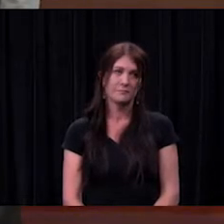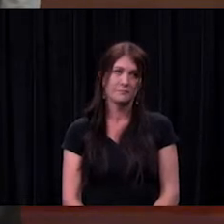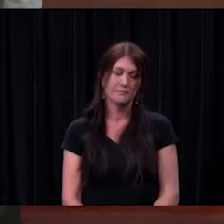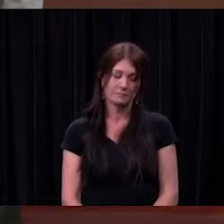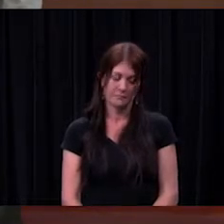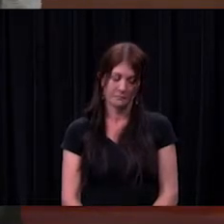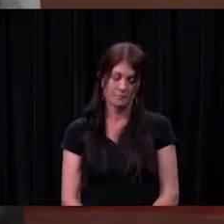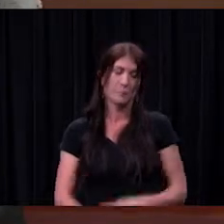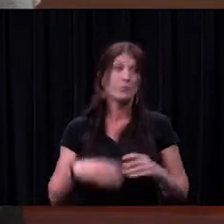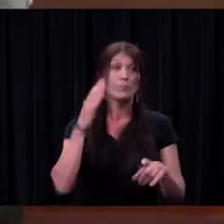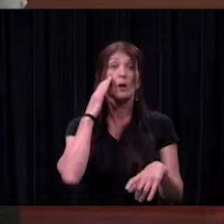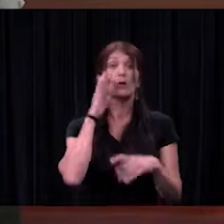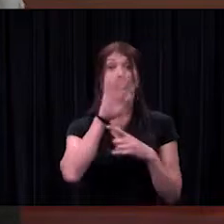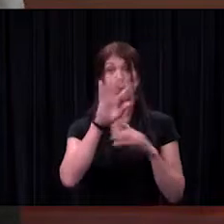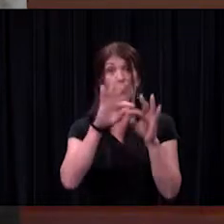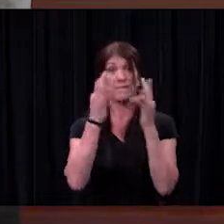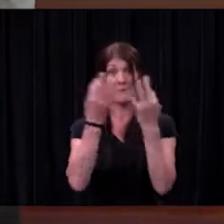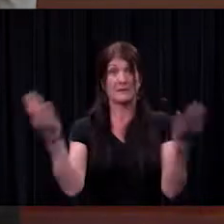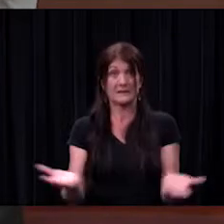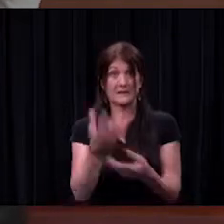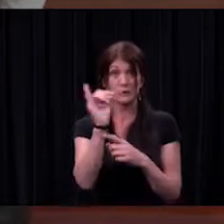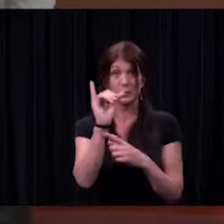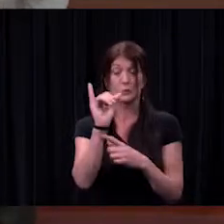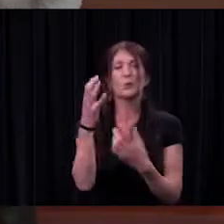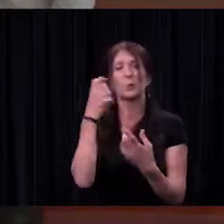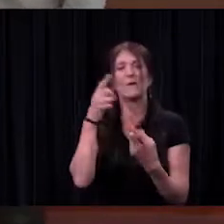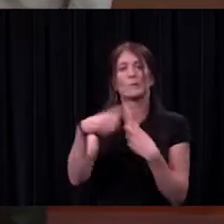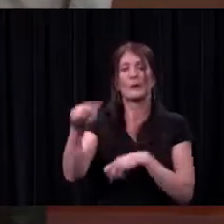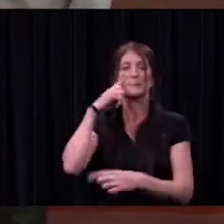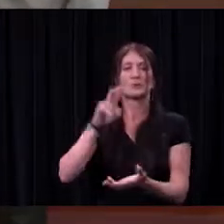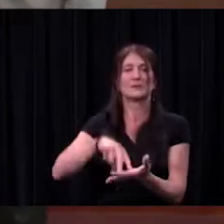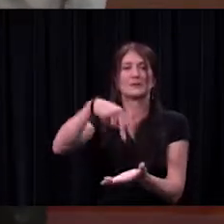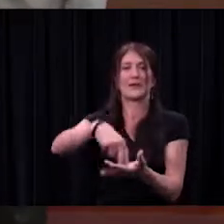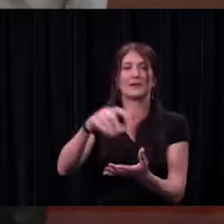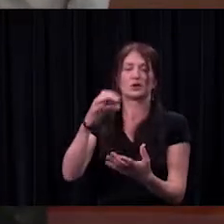And I know your family is here as well. We'd love for them to stand and be recognized.